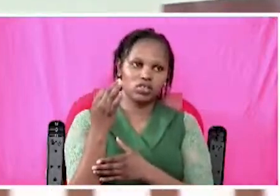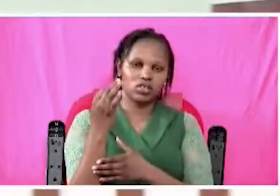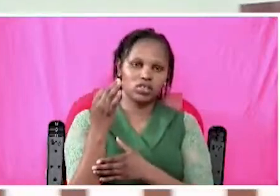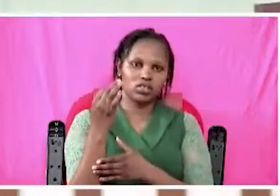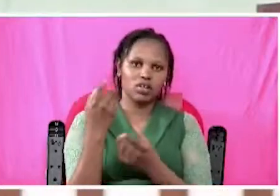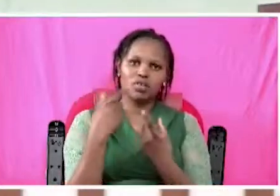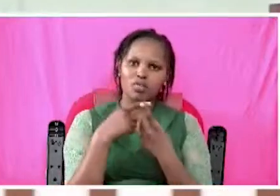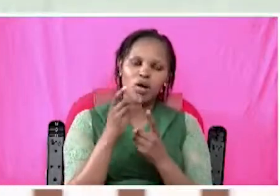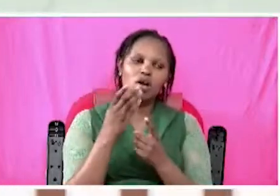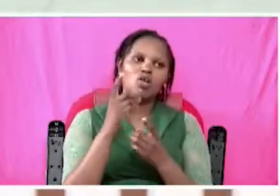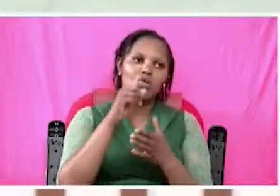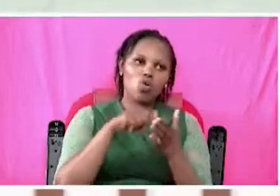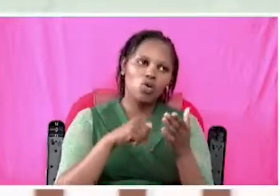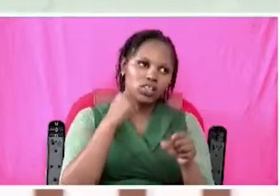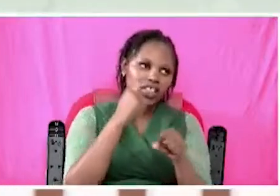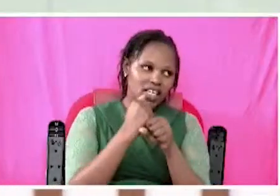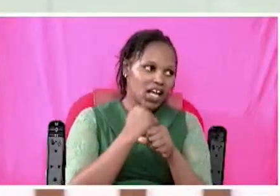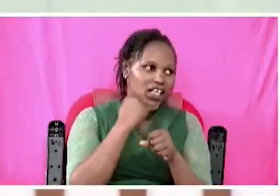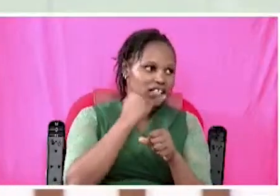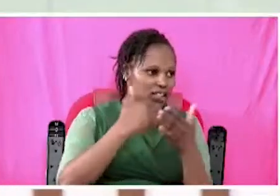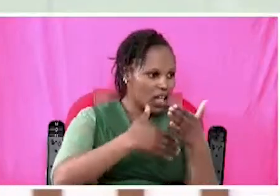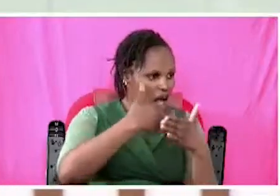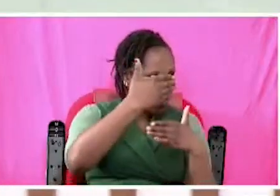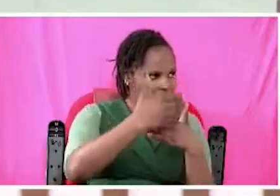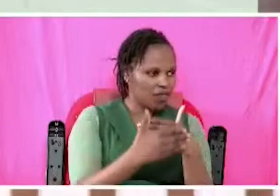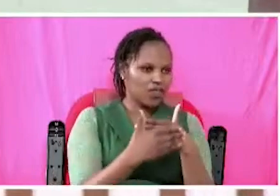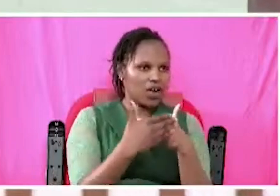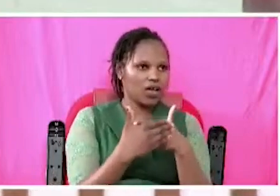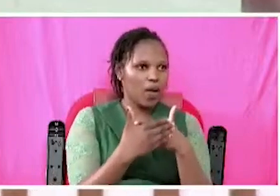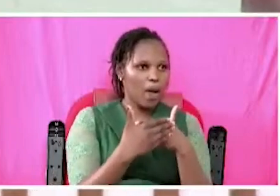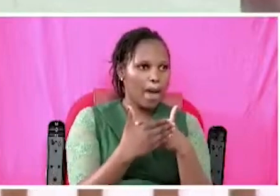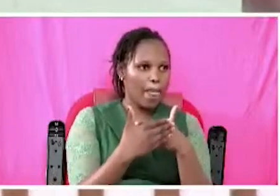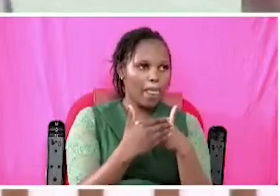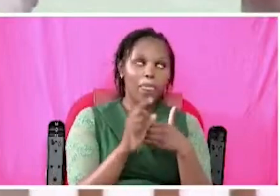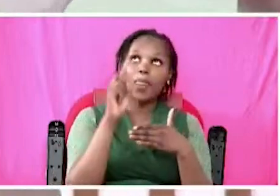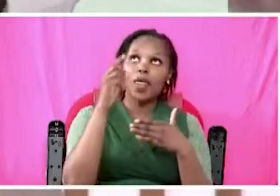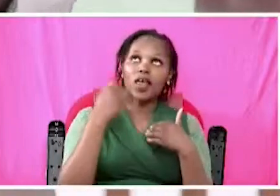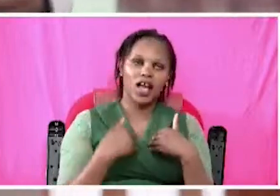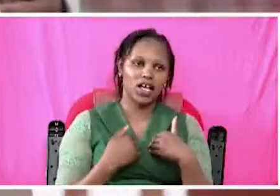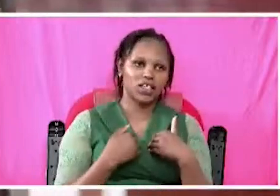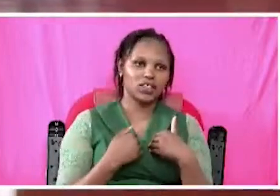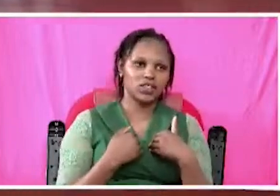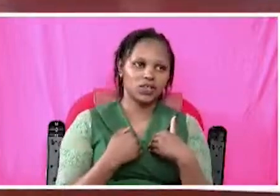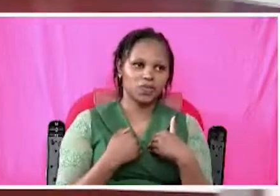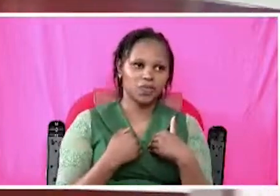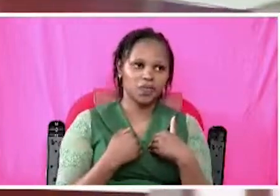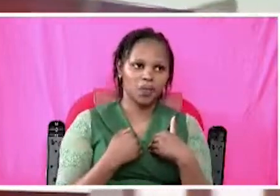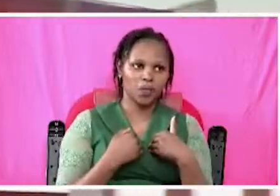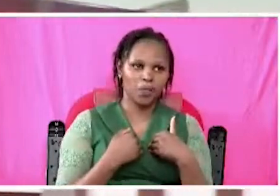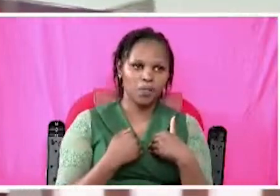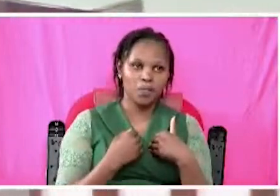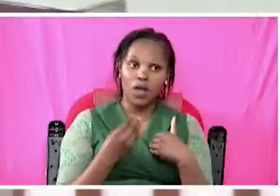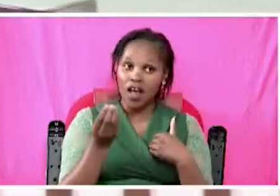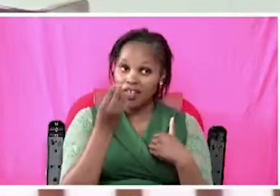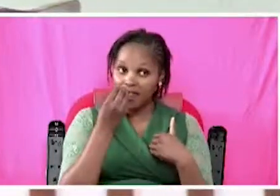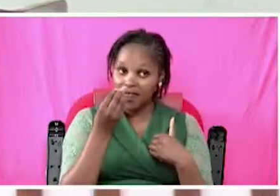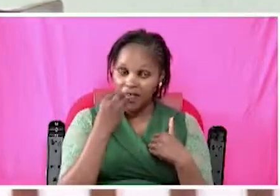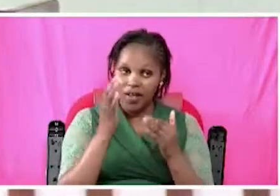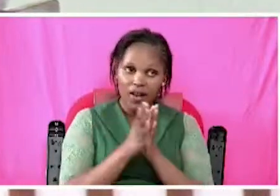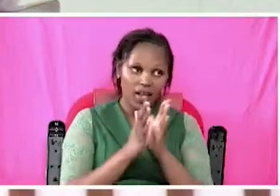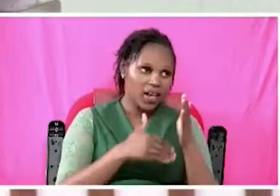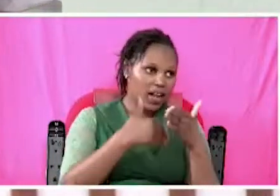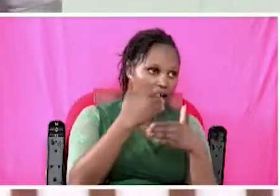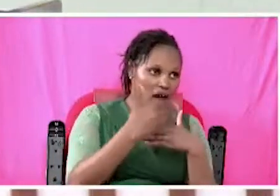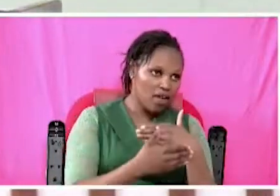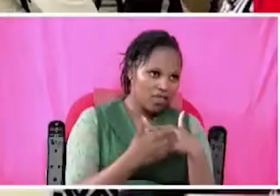But what he does is, after he has fed him and after